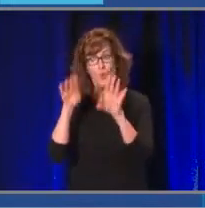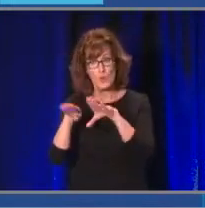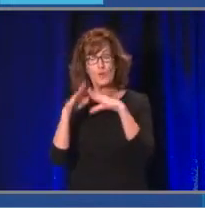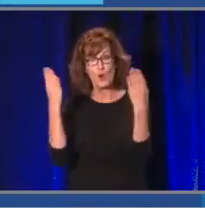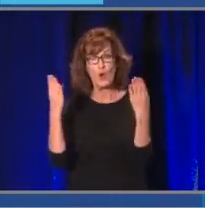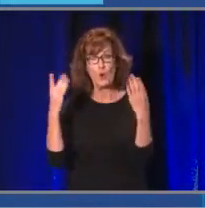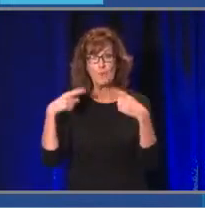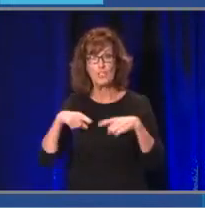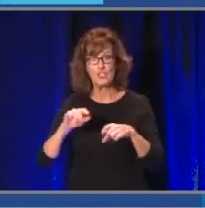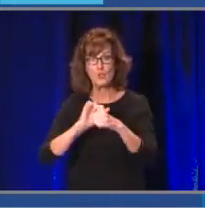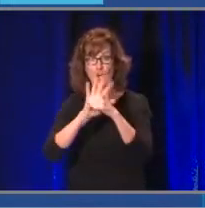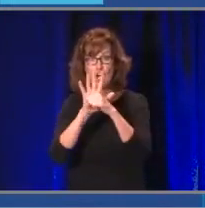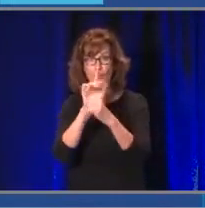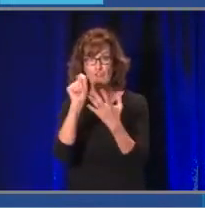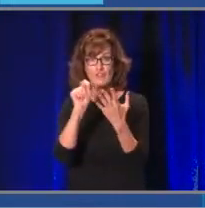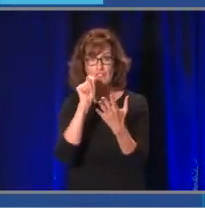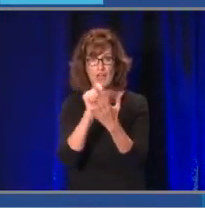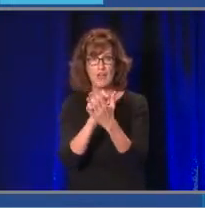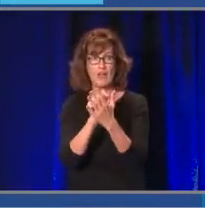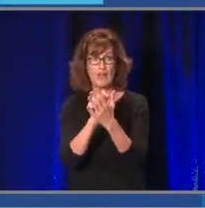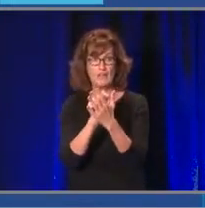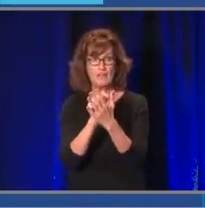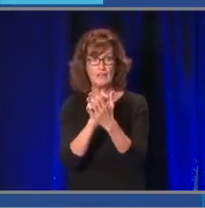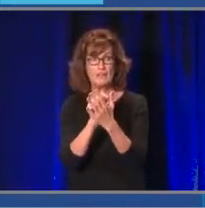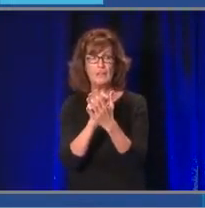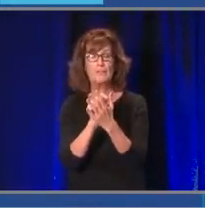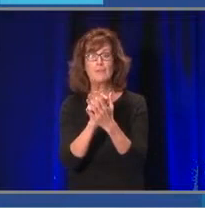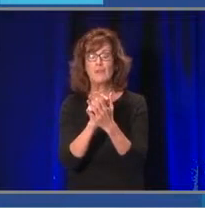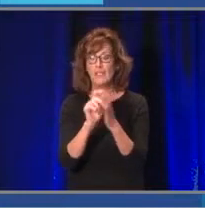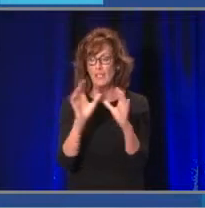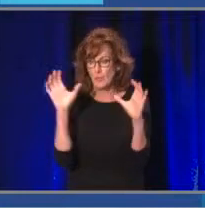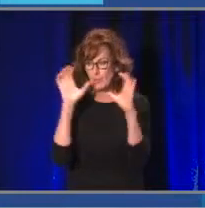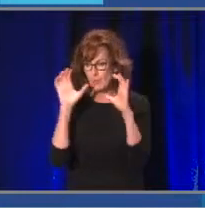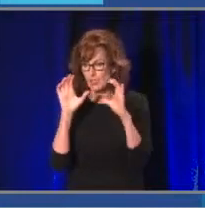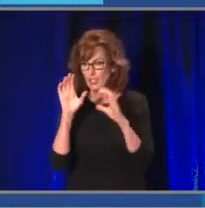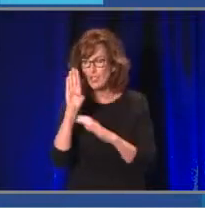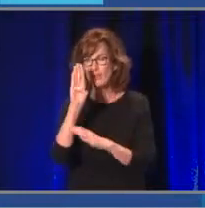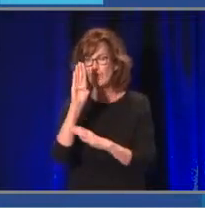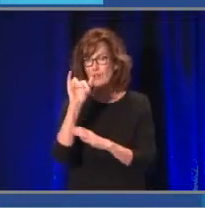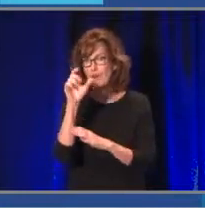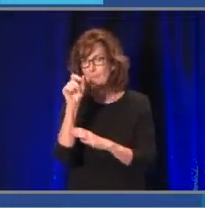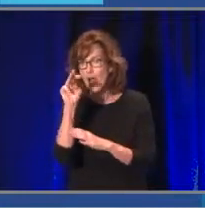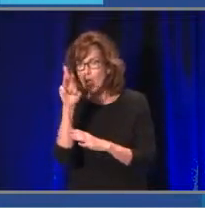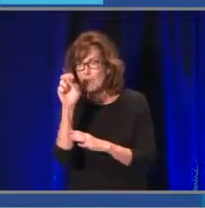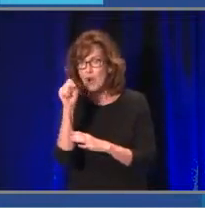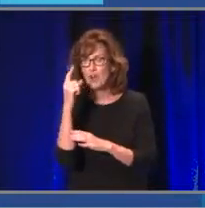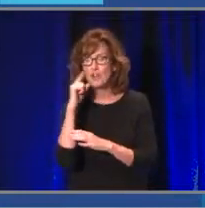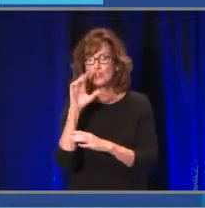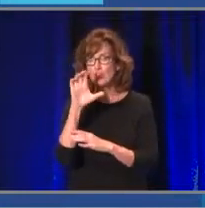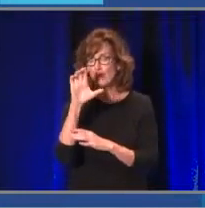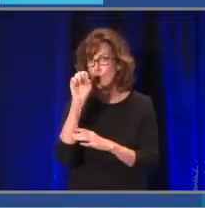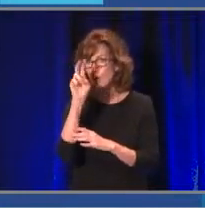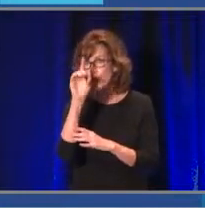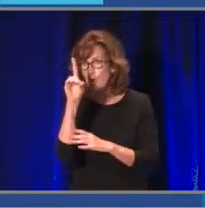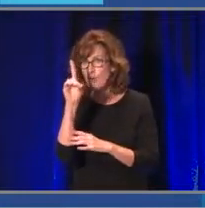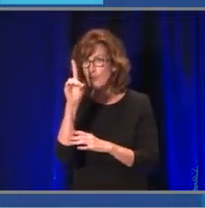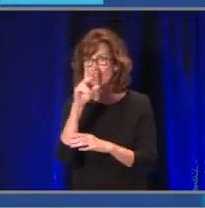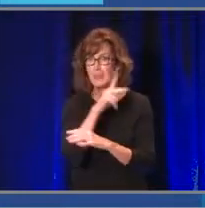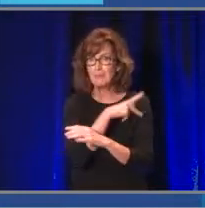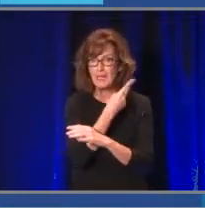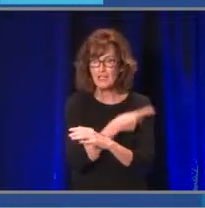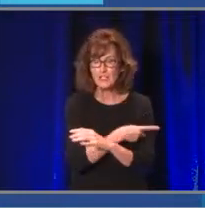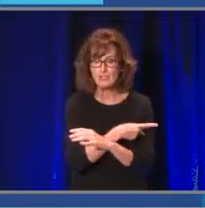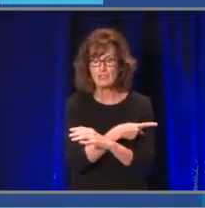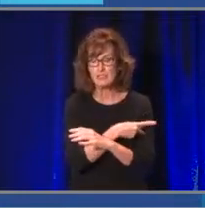we switched our operation to look for biomarkers for COVID-19 patients. We looked at immunity,